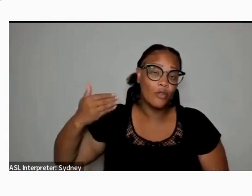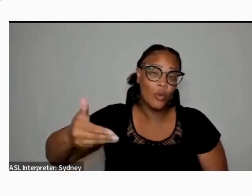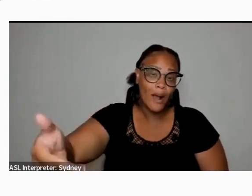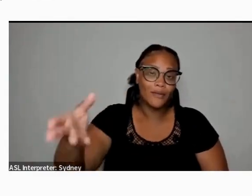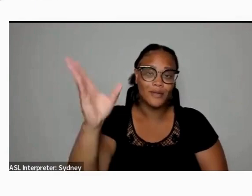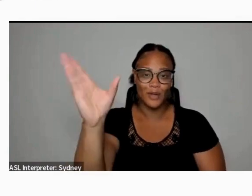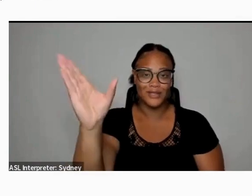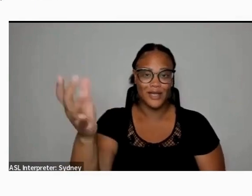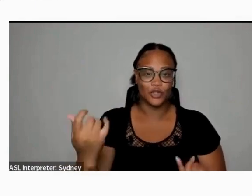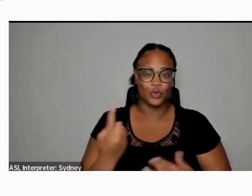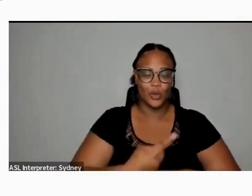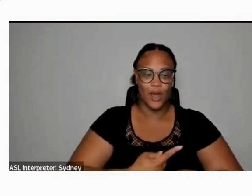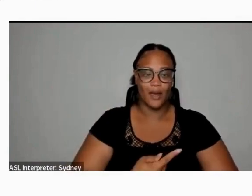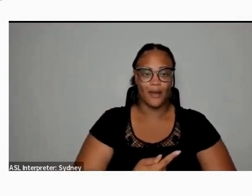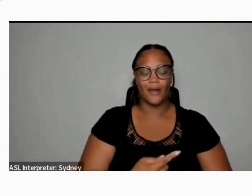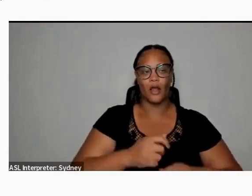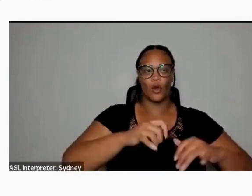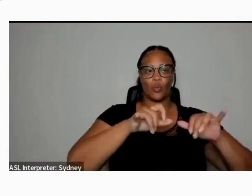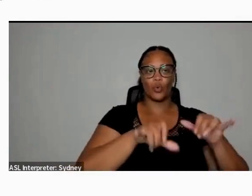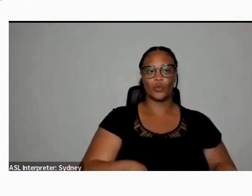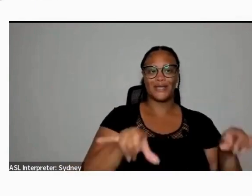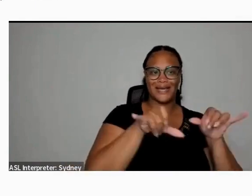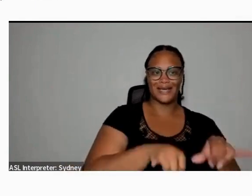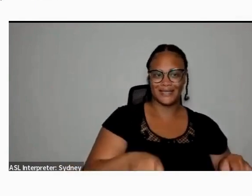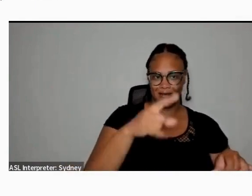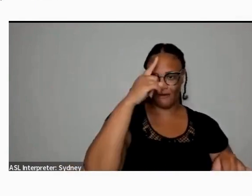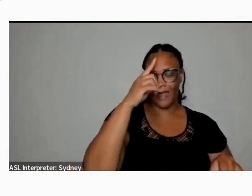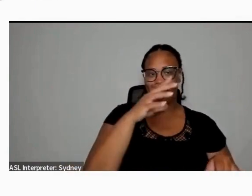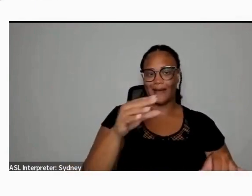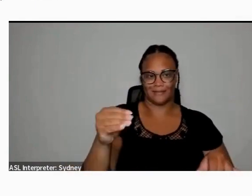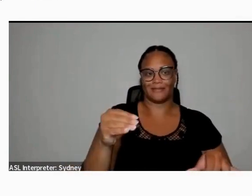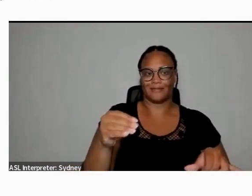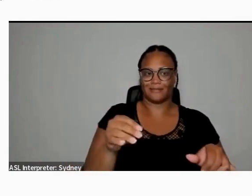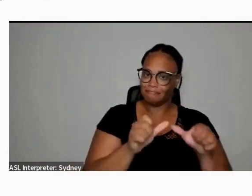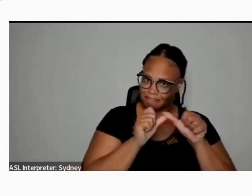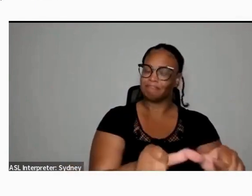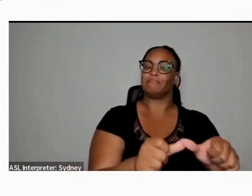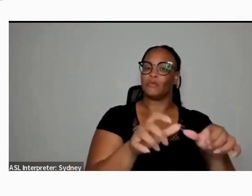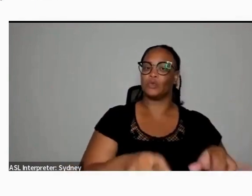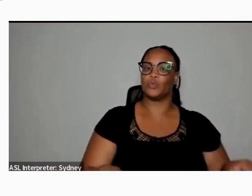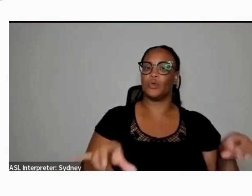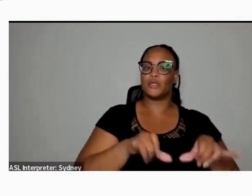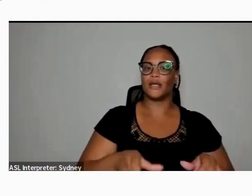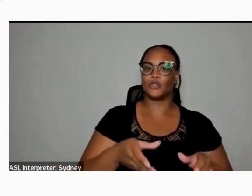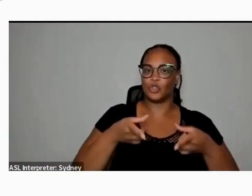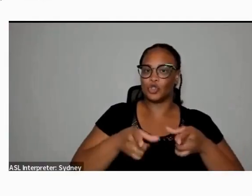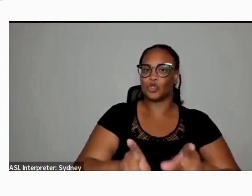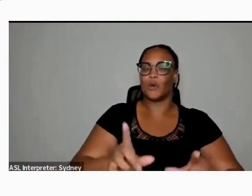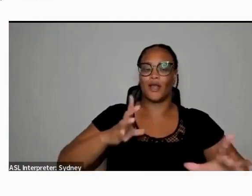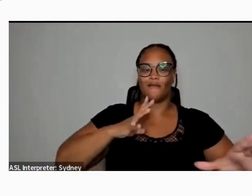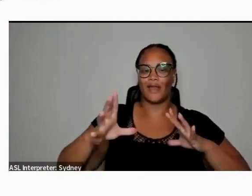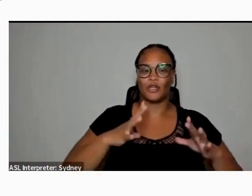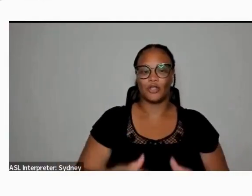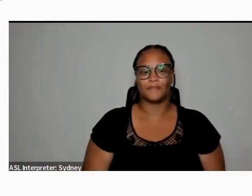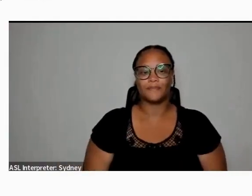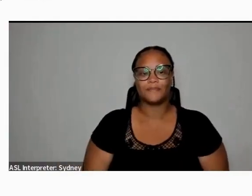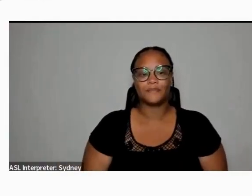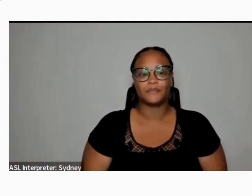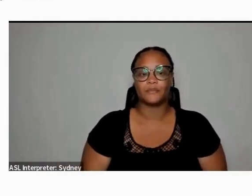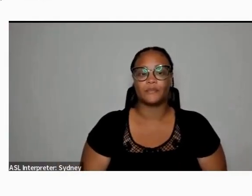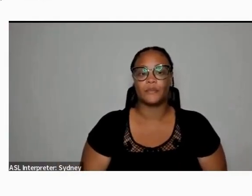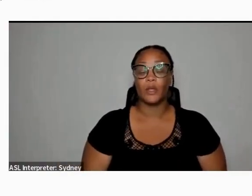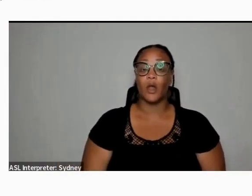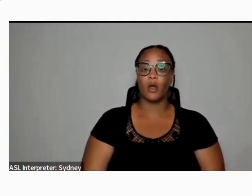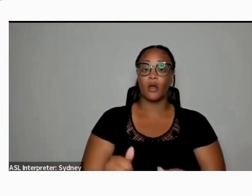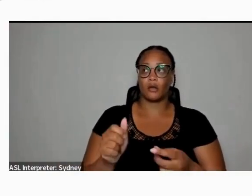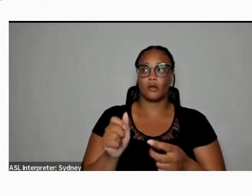routines and creating those routines for vacation. Choices is a great way to incorporating